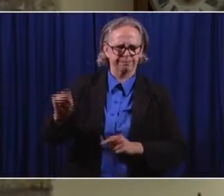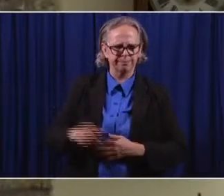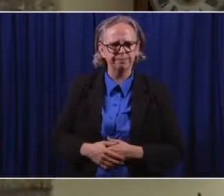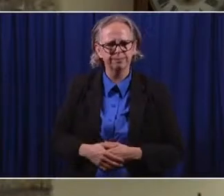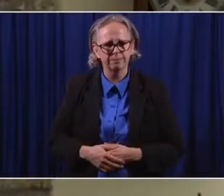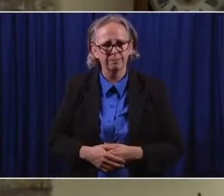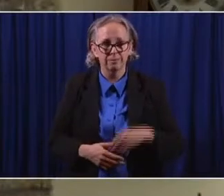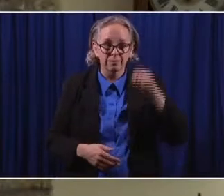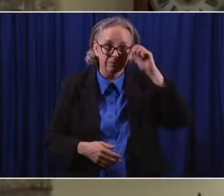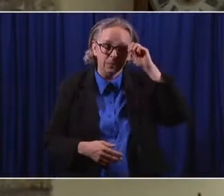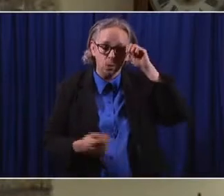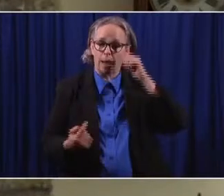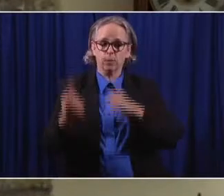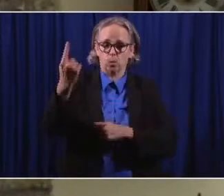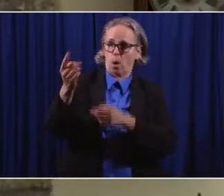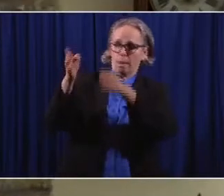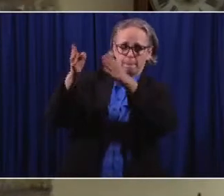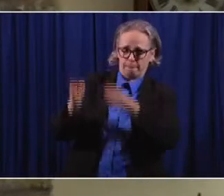bring in here in a moment.